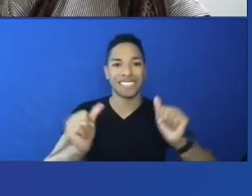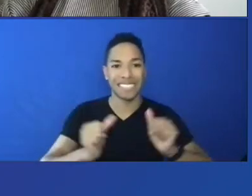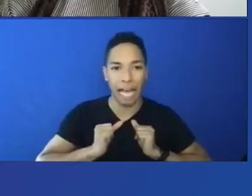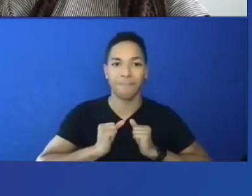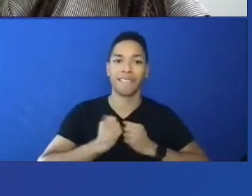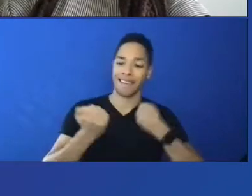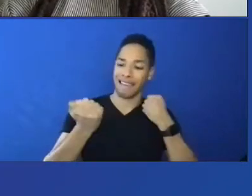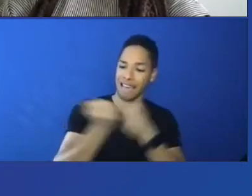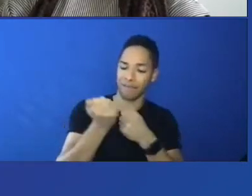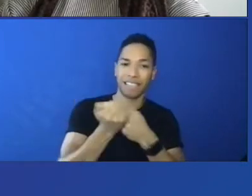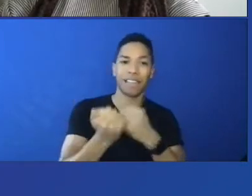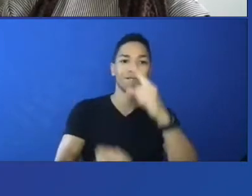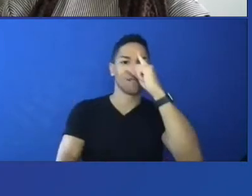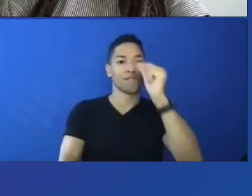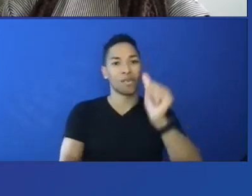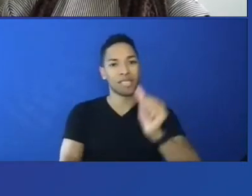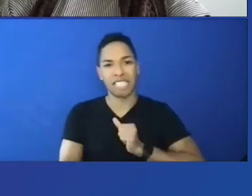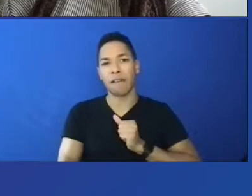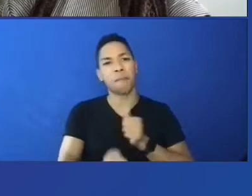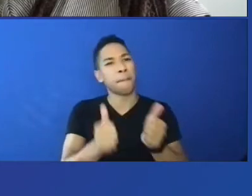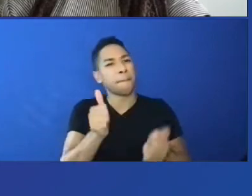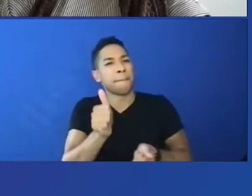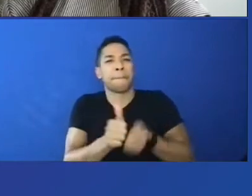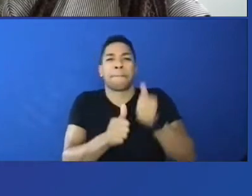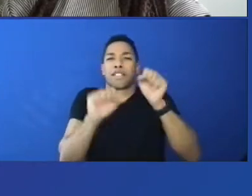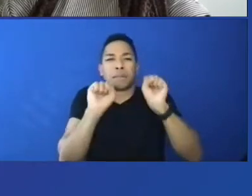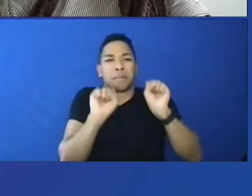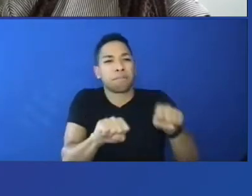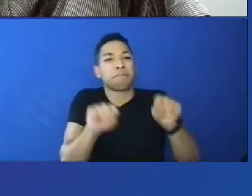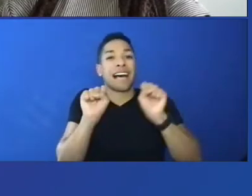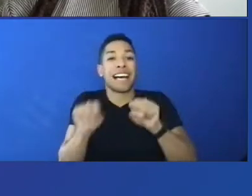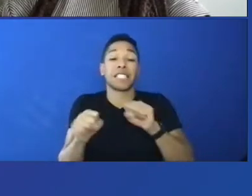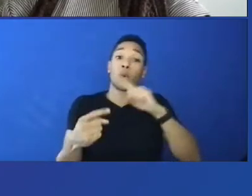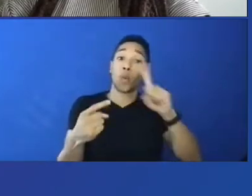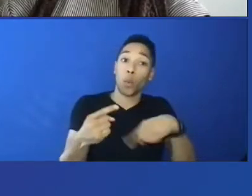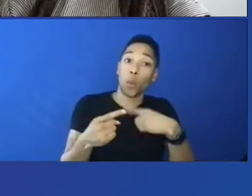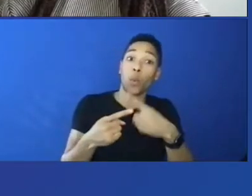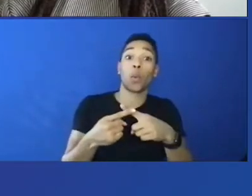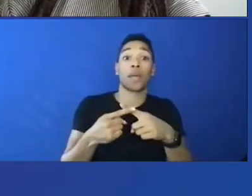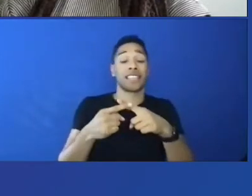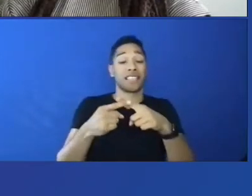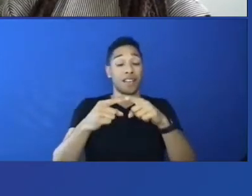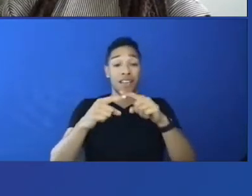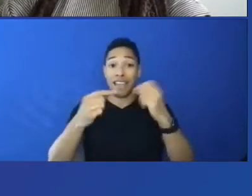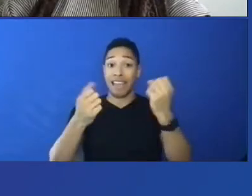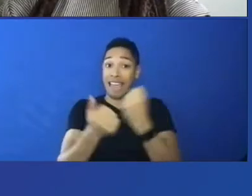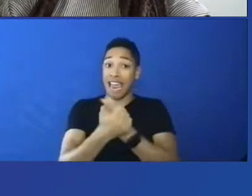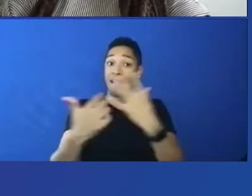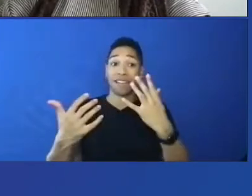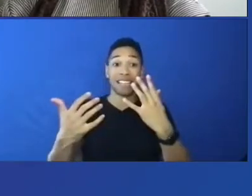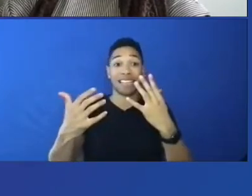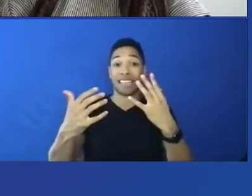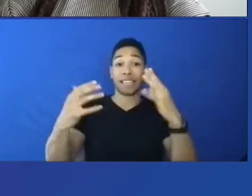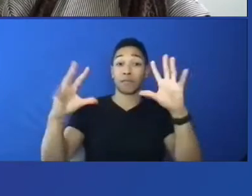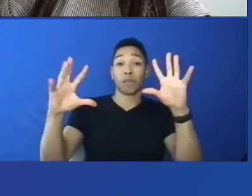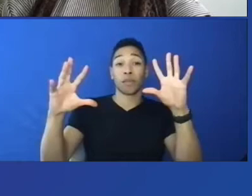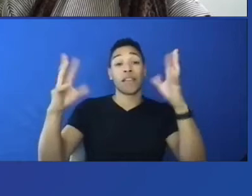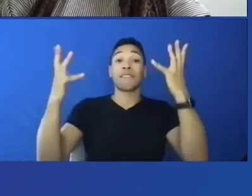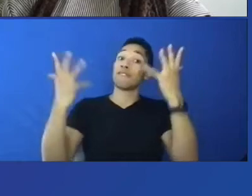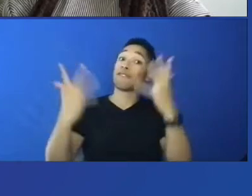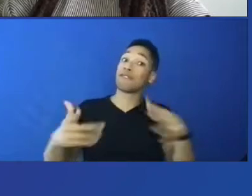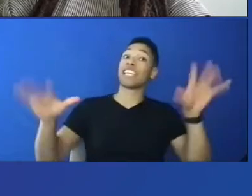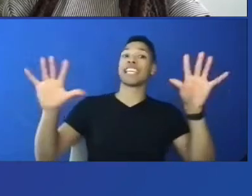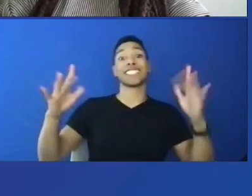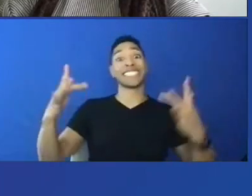for ourselves as much as possible when the glow is all over the fact that